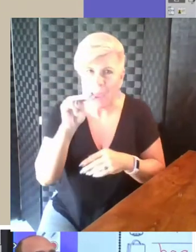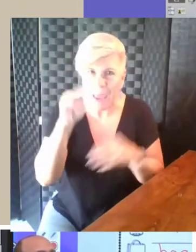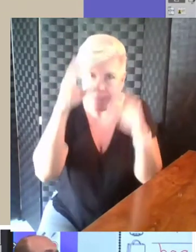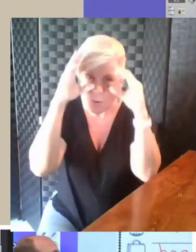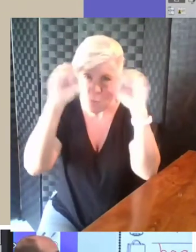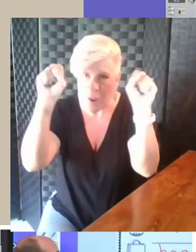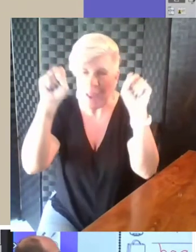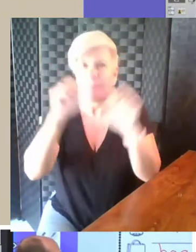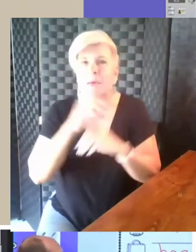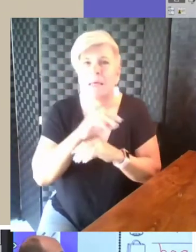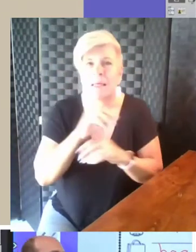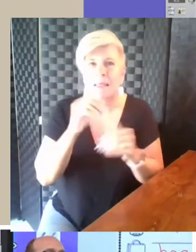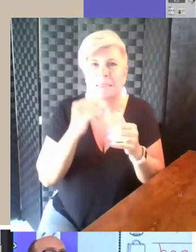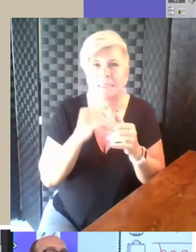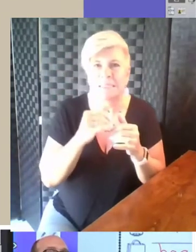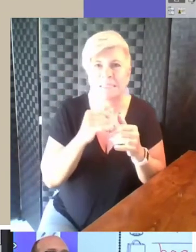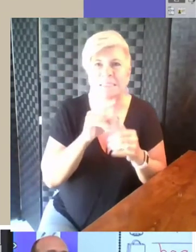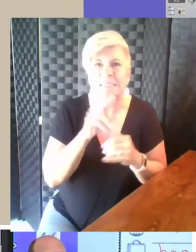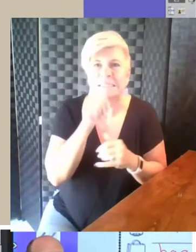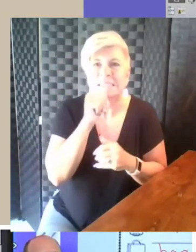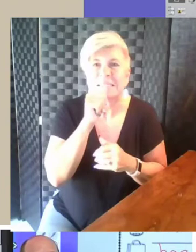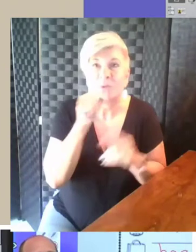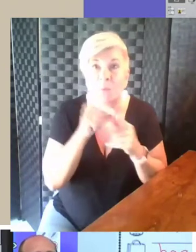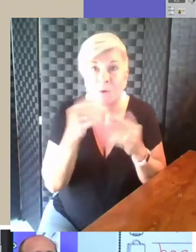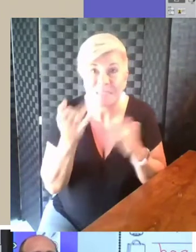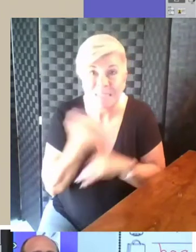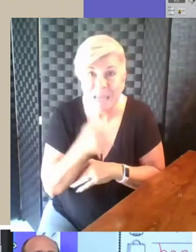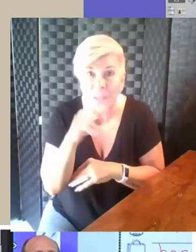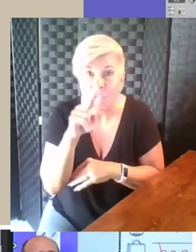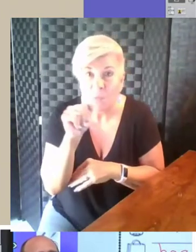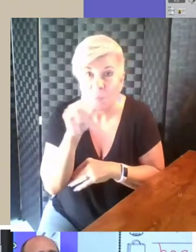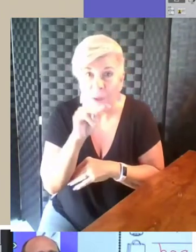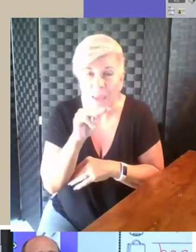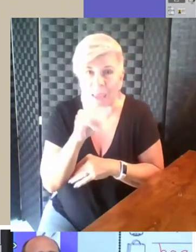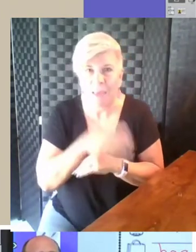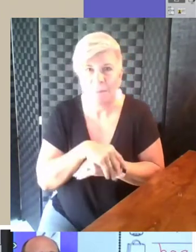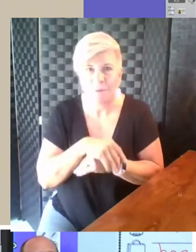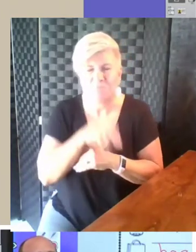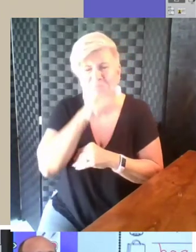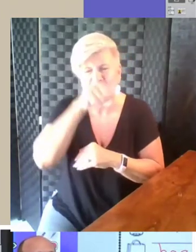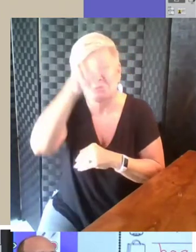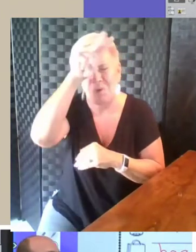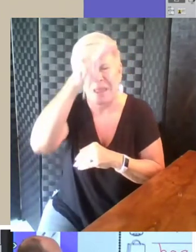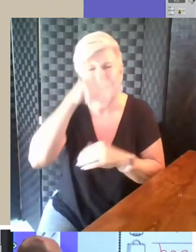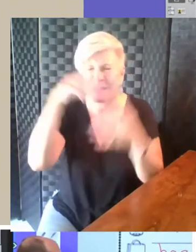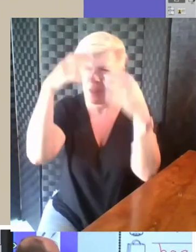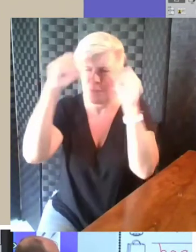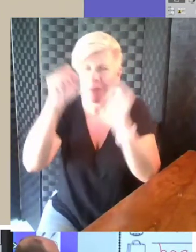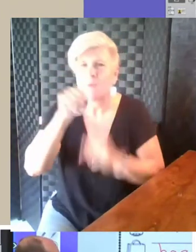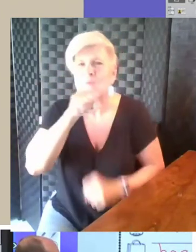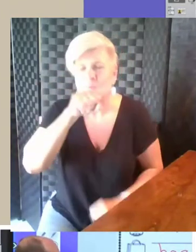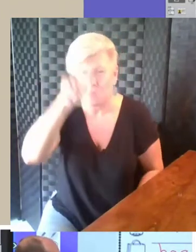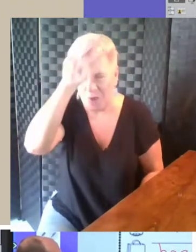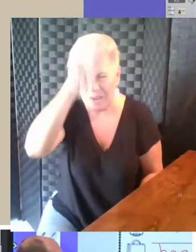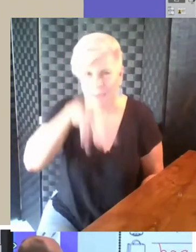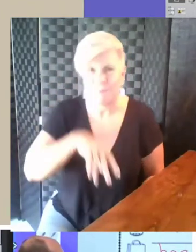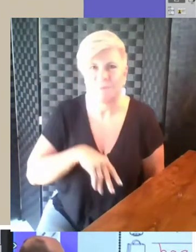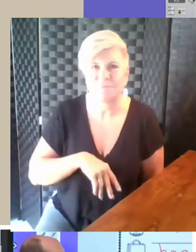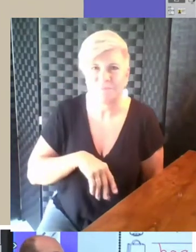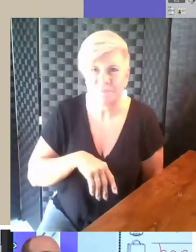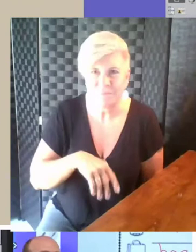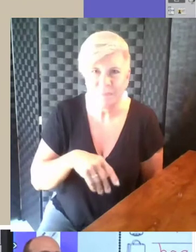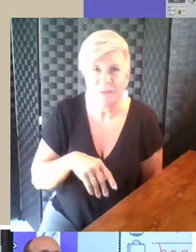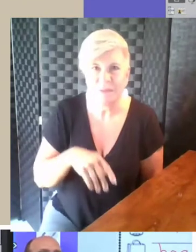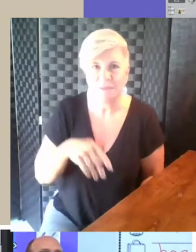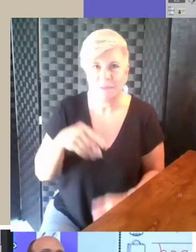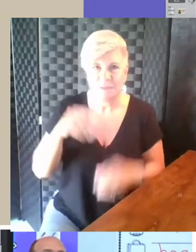word today for lesson 7 is ram. It's another word for goat, a special type of goat that's really good at climbing with these curly